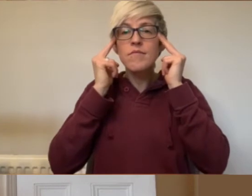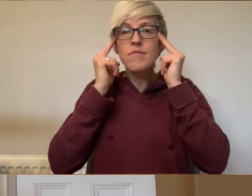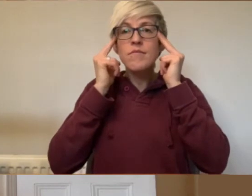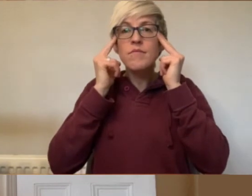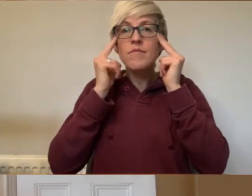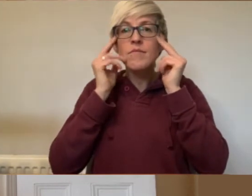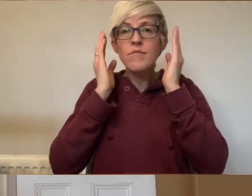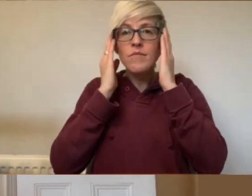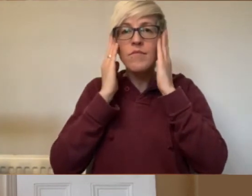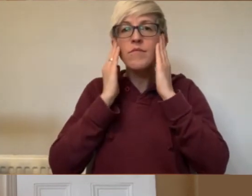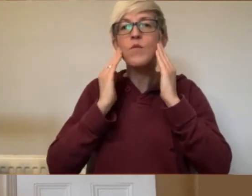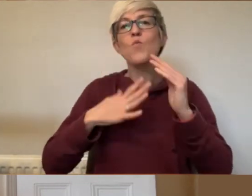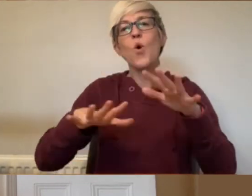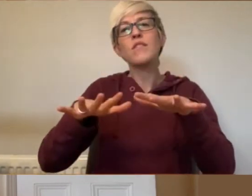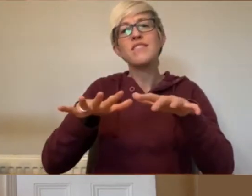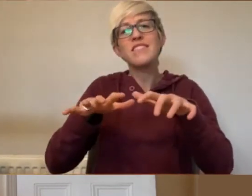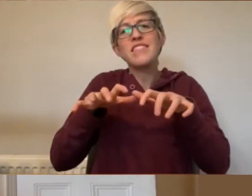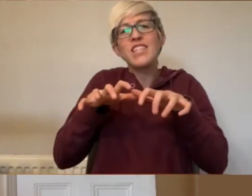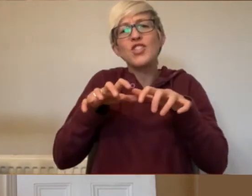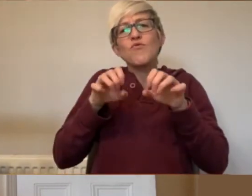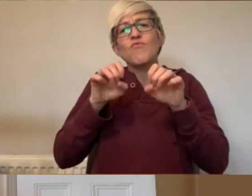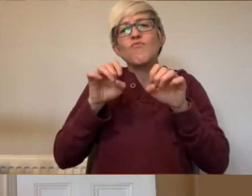So we're just releasing any tension here.